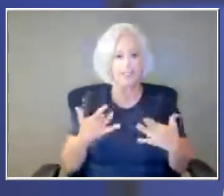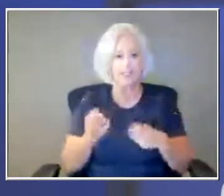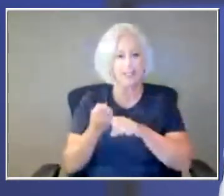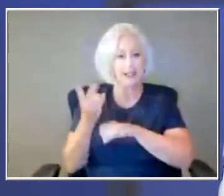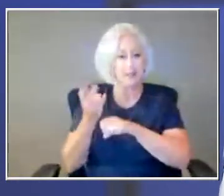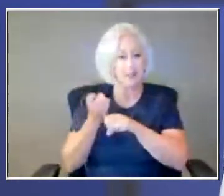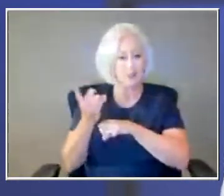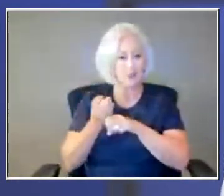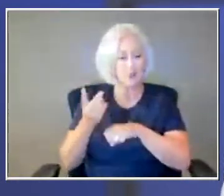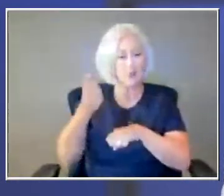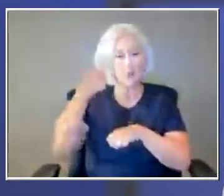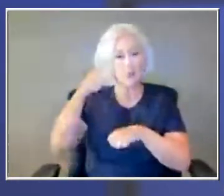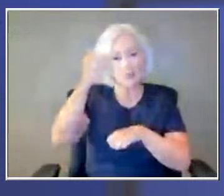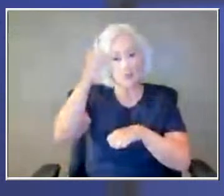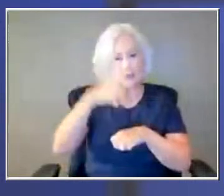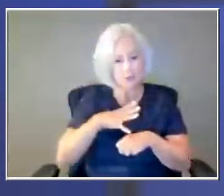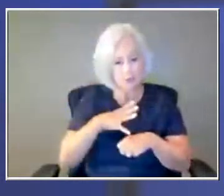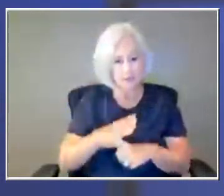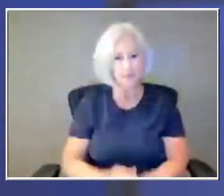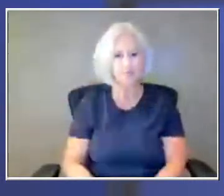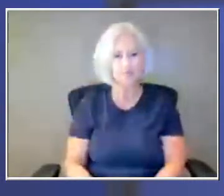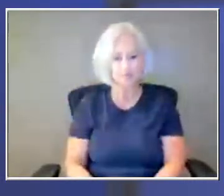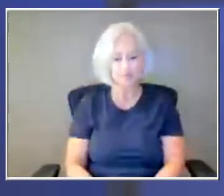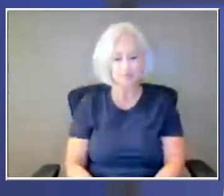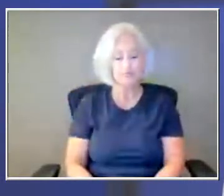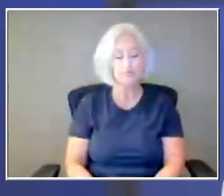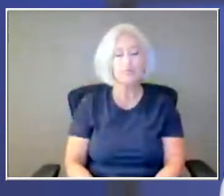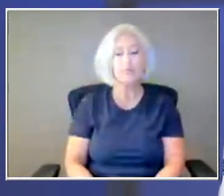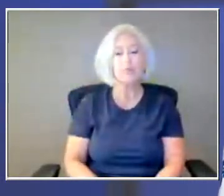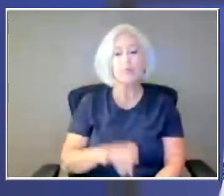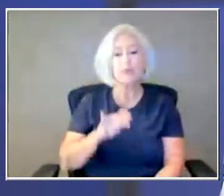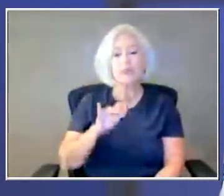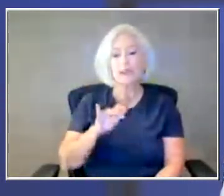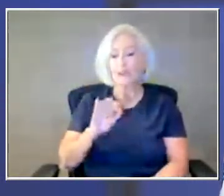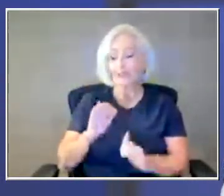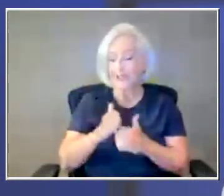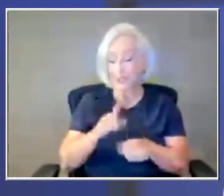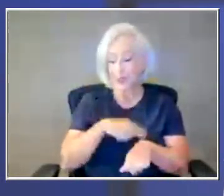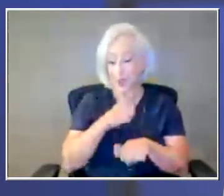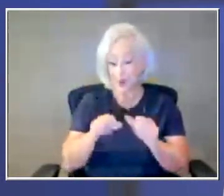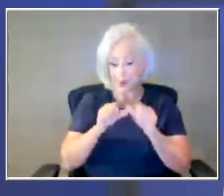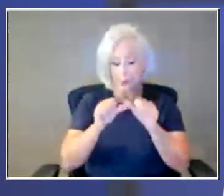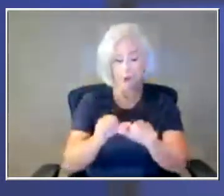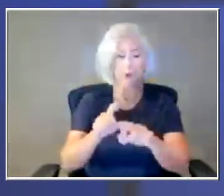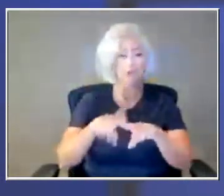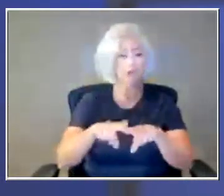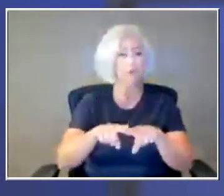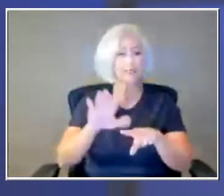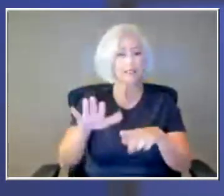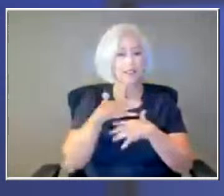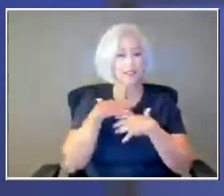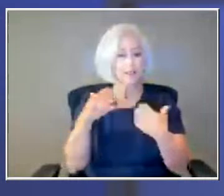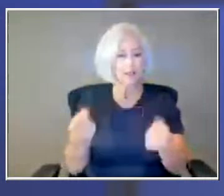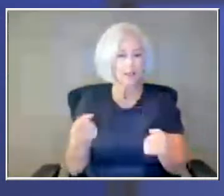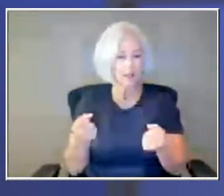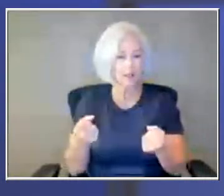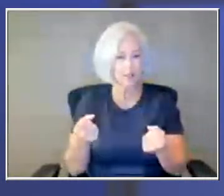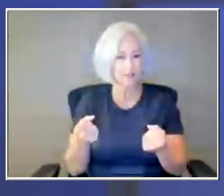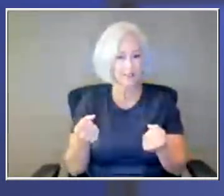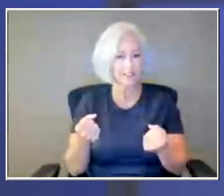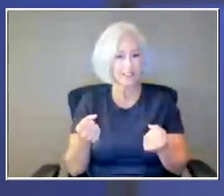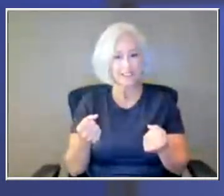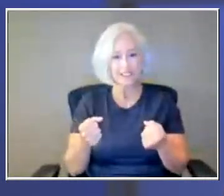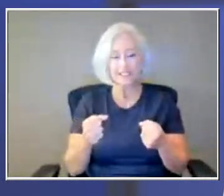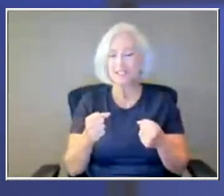and the duration of that is really dependent on someone's overall health, because we used to have a very strong cap at a